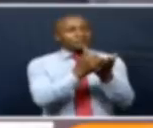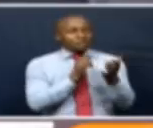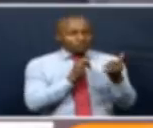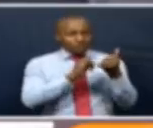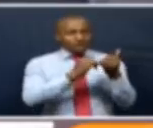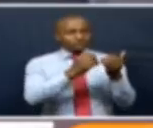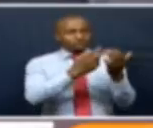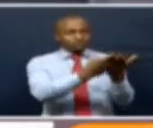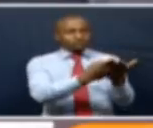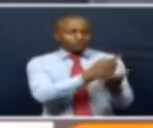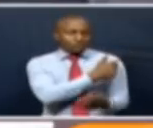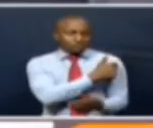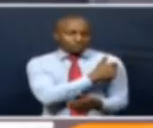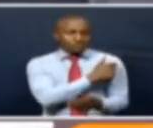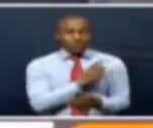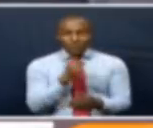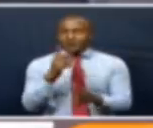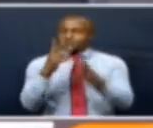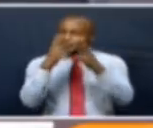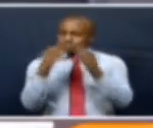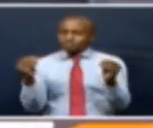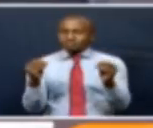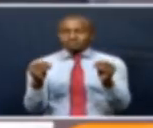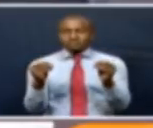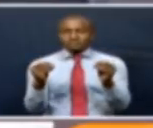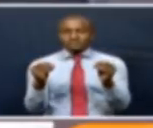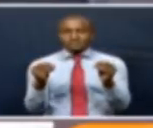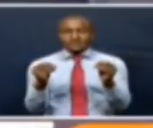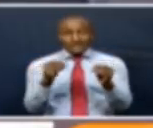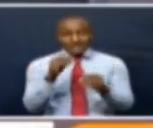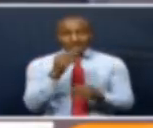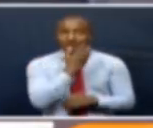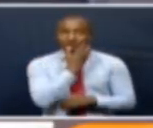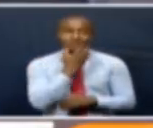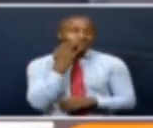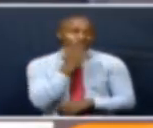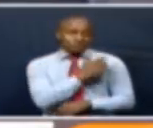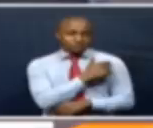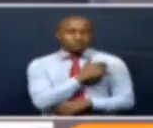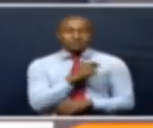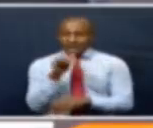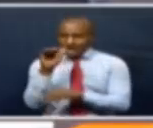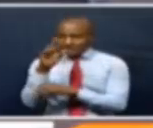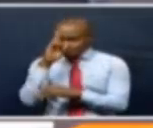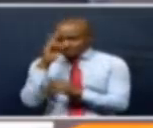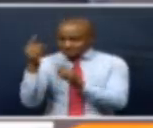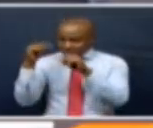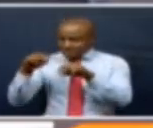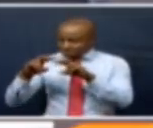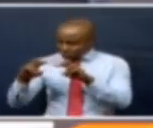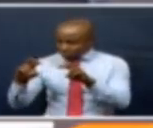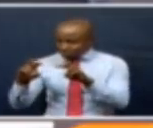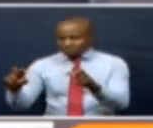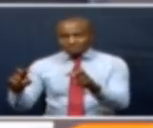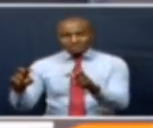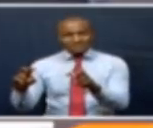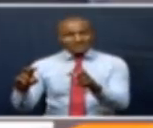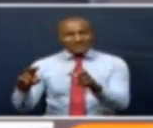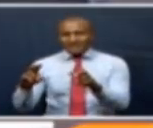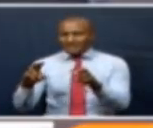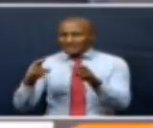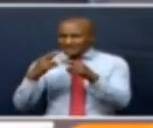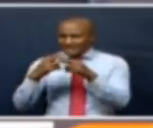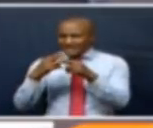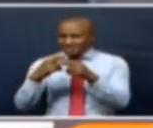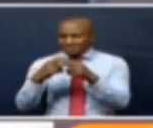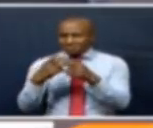baby. KNH says it has invited the police to investigate the incident that once again puts the hospital's management of